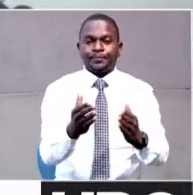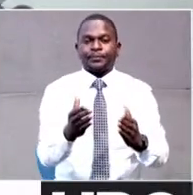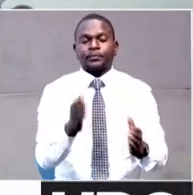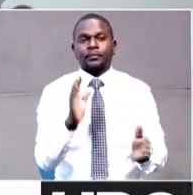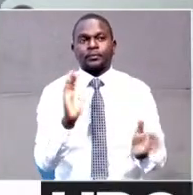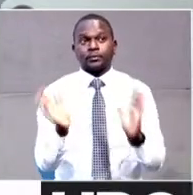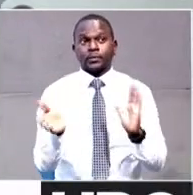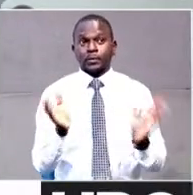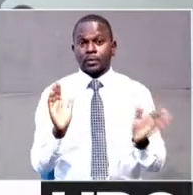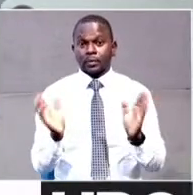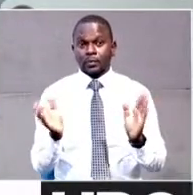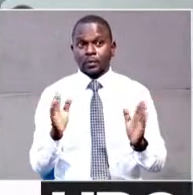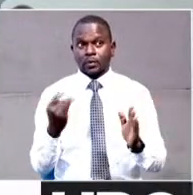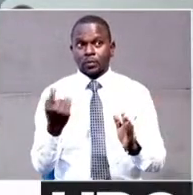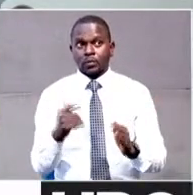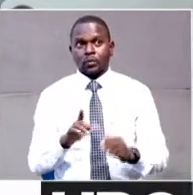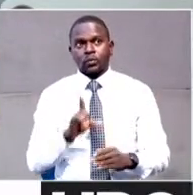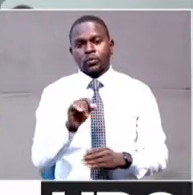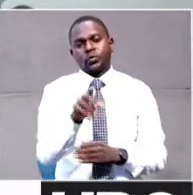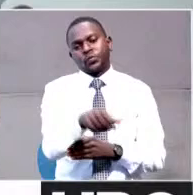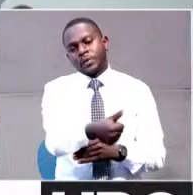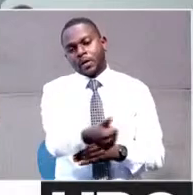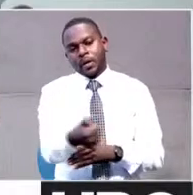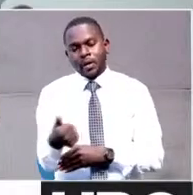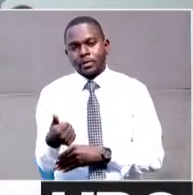relocated and just go to the other